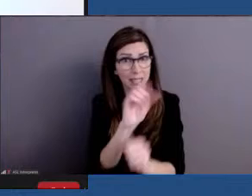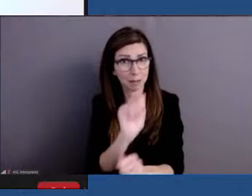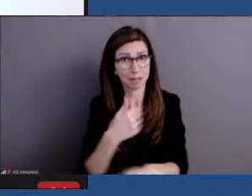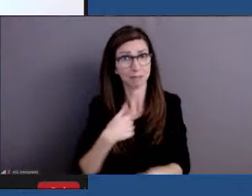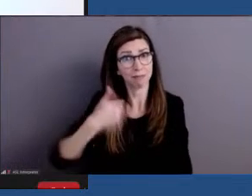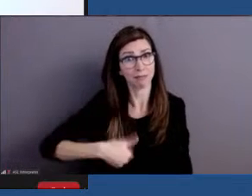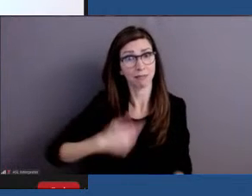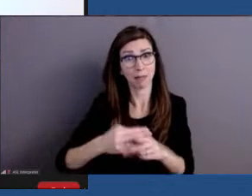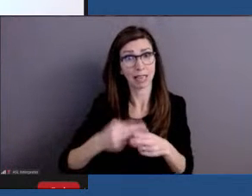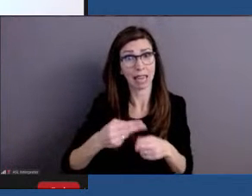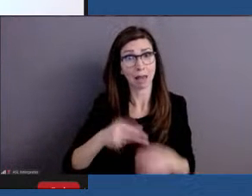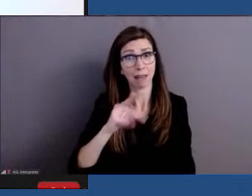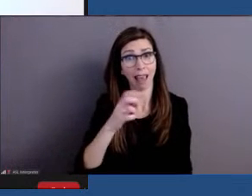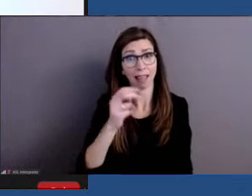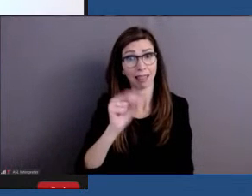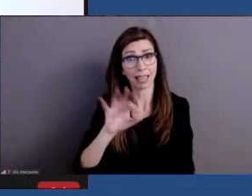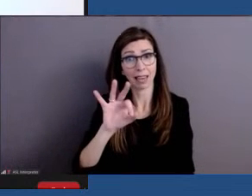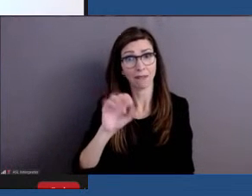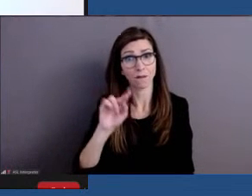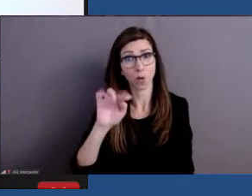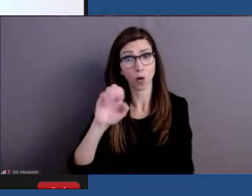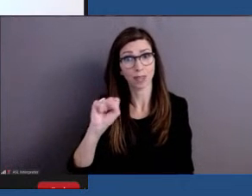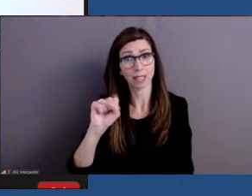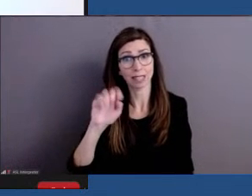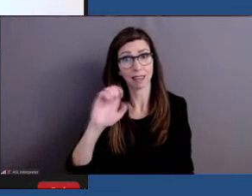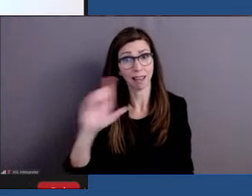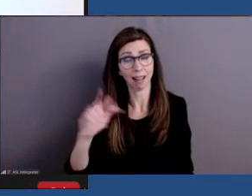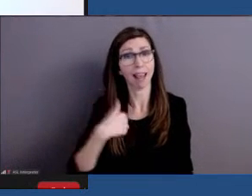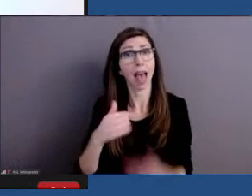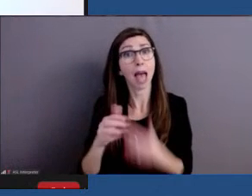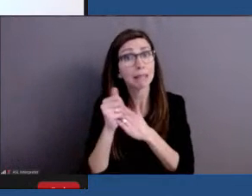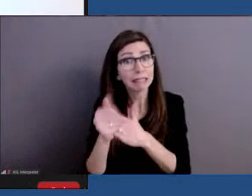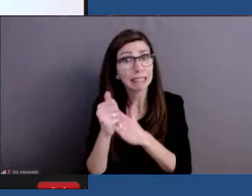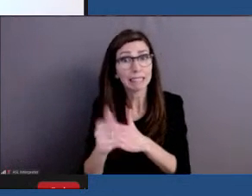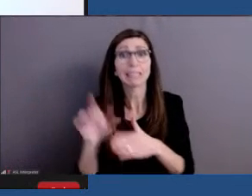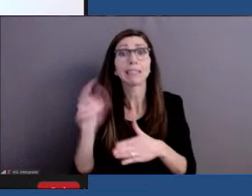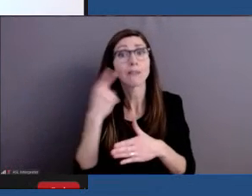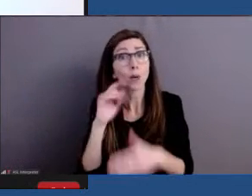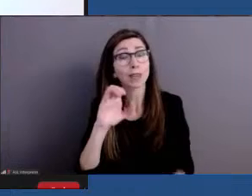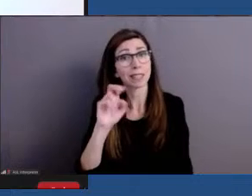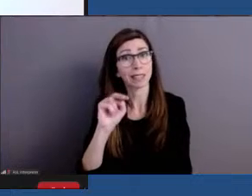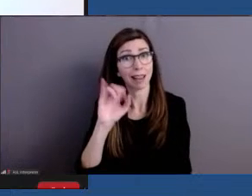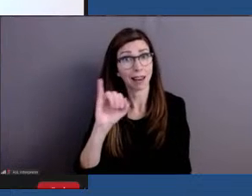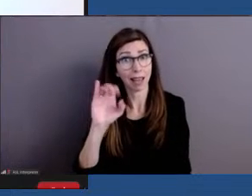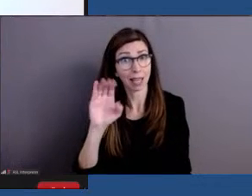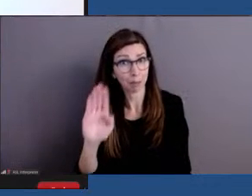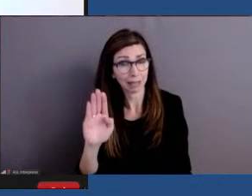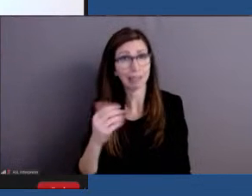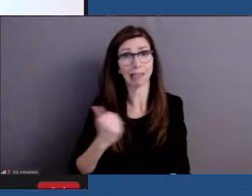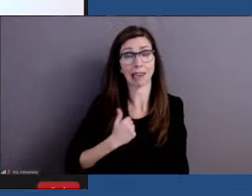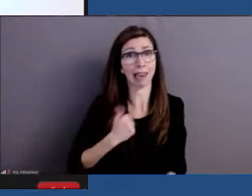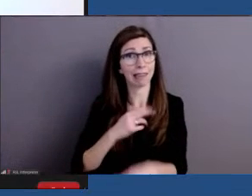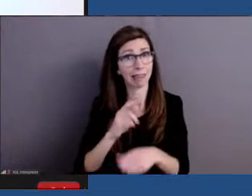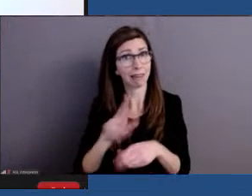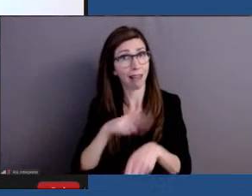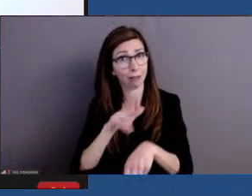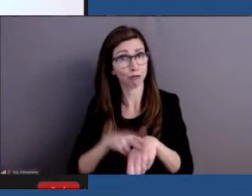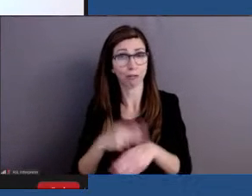Forestell, and I am the lead for advocacy and community outreach for CNIB, the Canadian National Institute for the